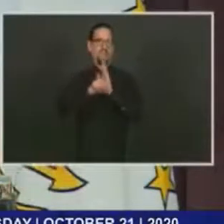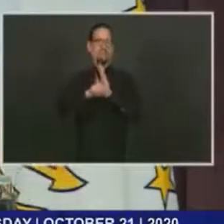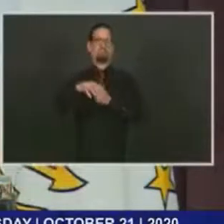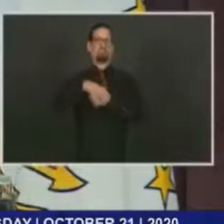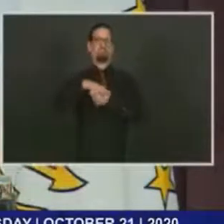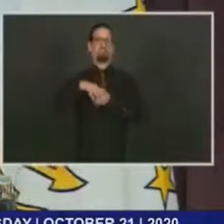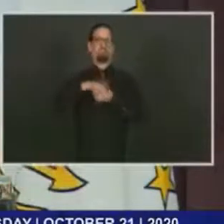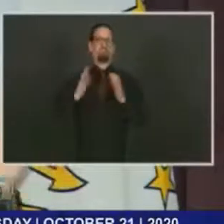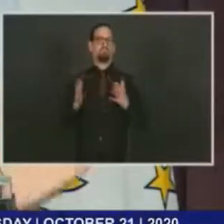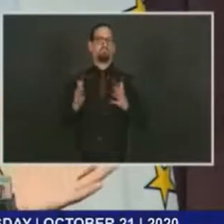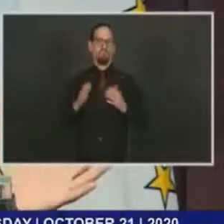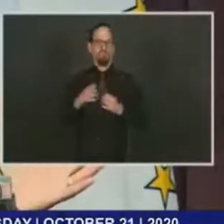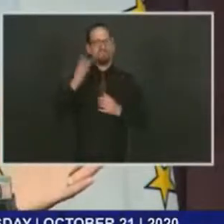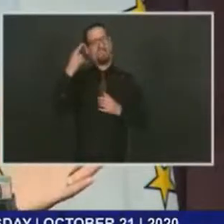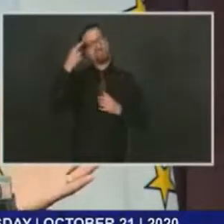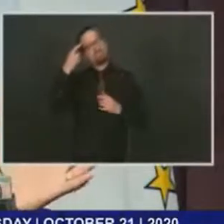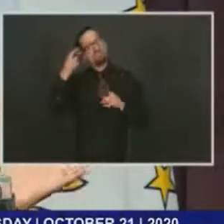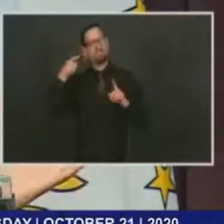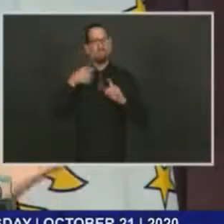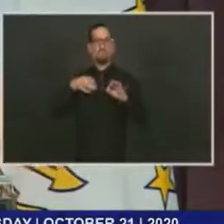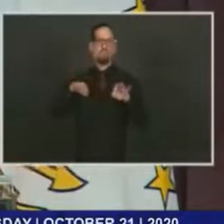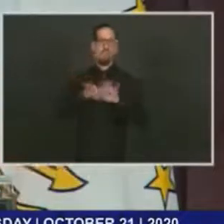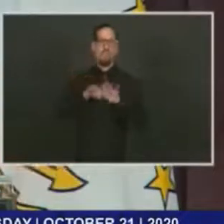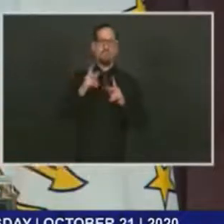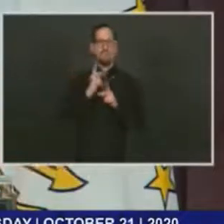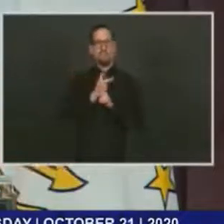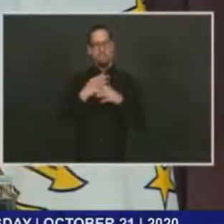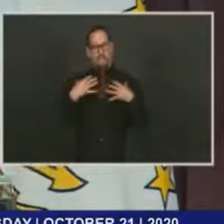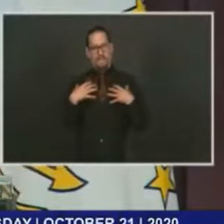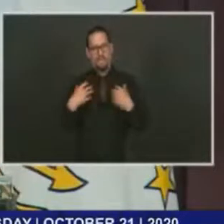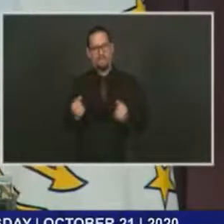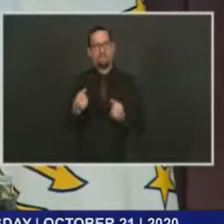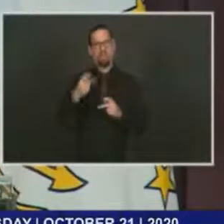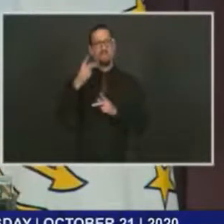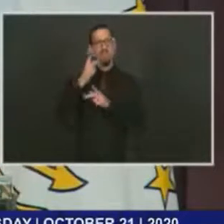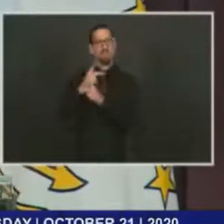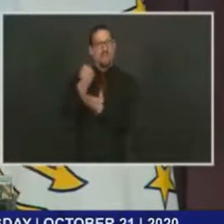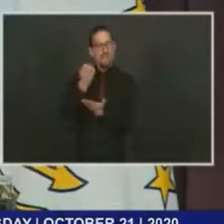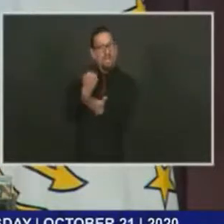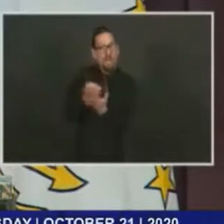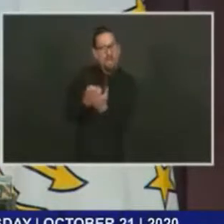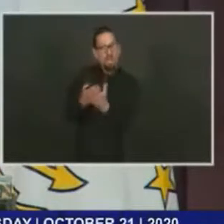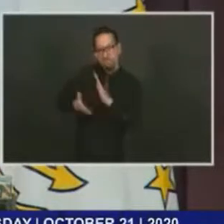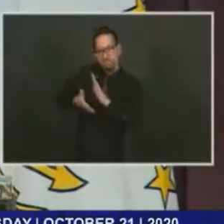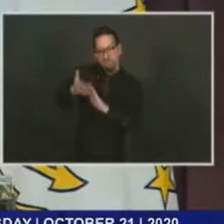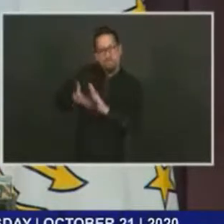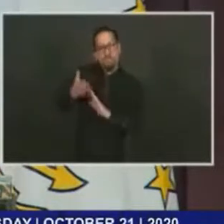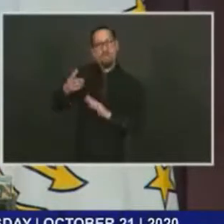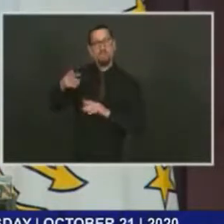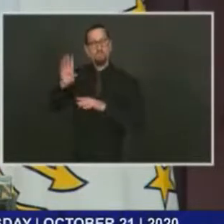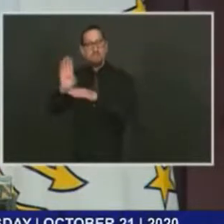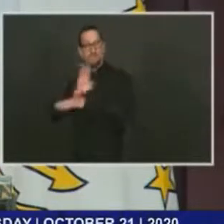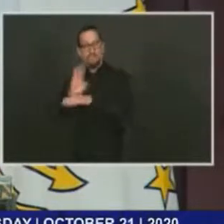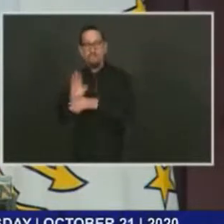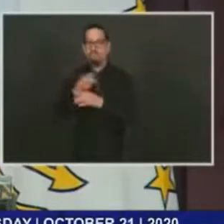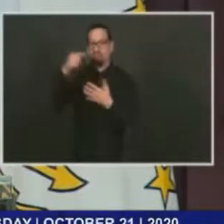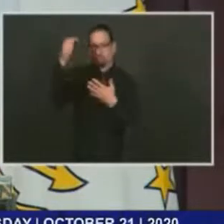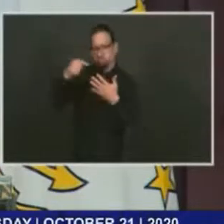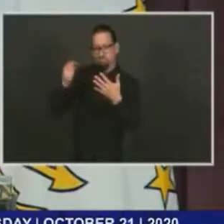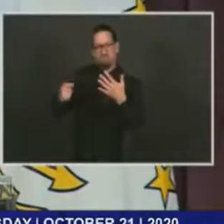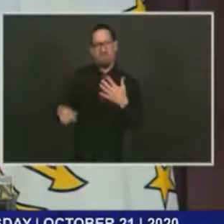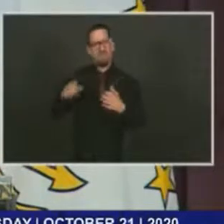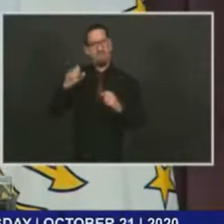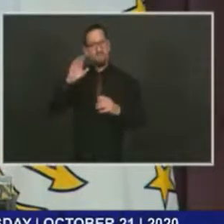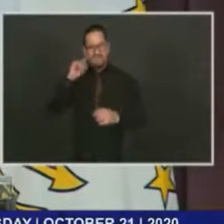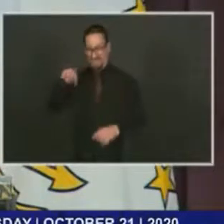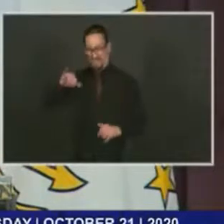health interest. It's in the interest of our economy. And it's in your interest because you'll stay healthier and safer. The